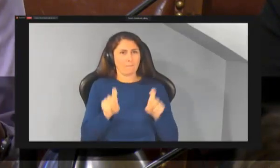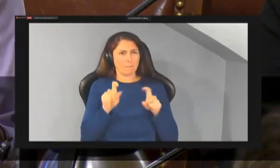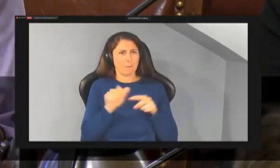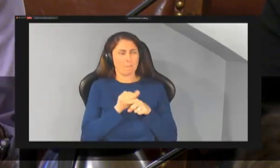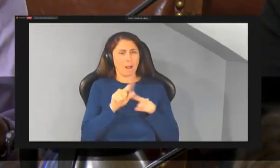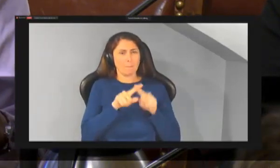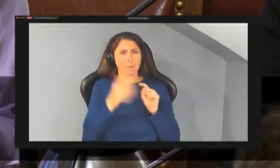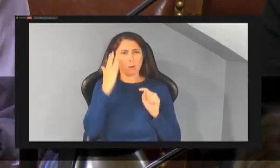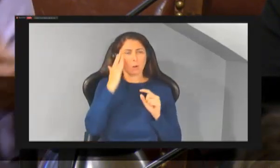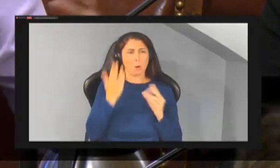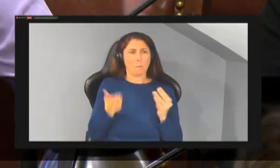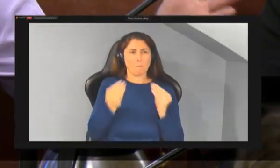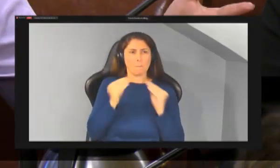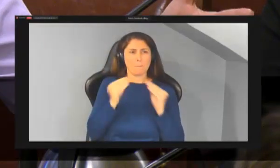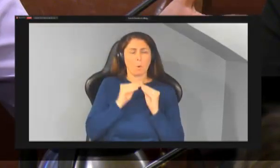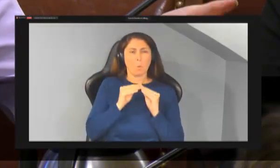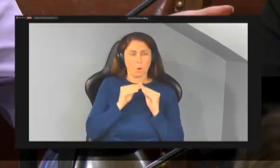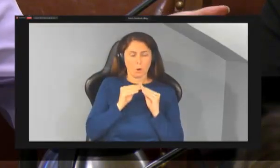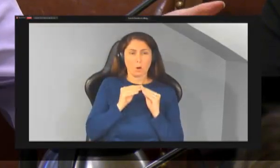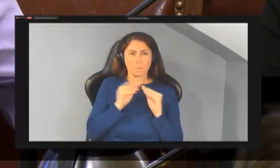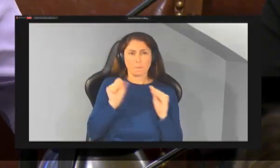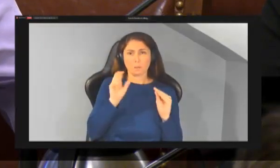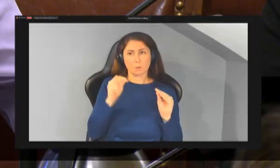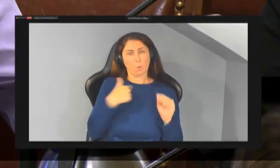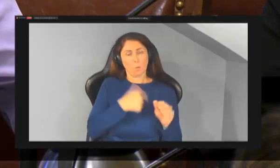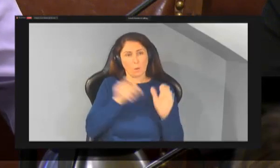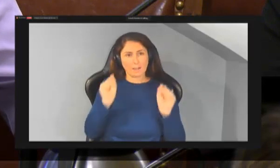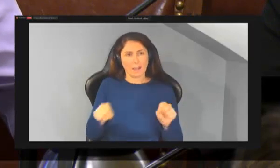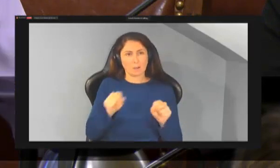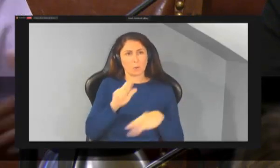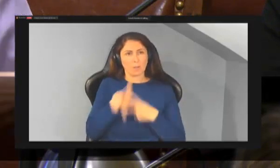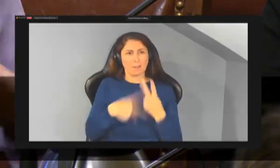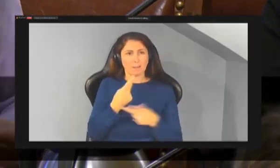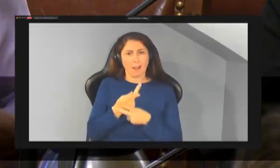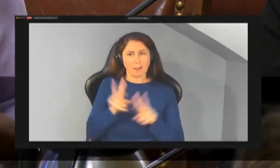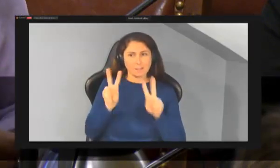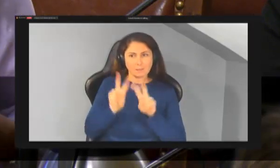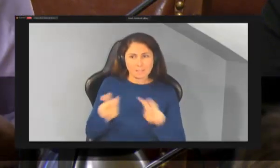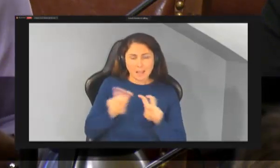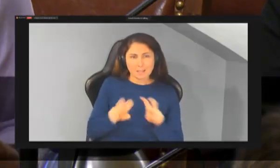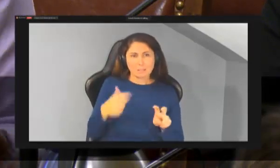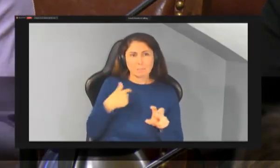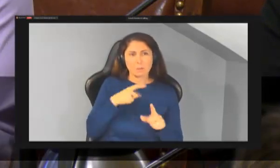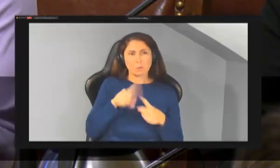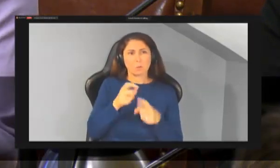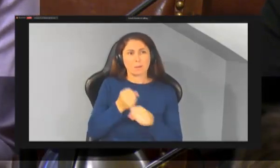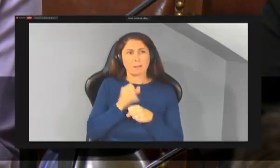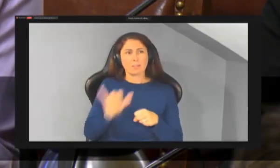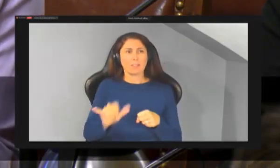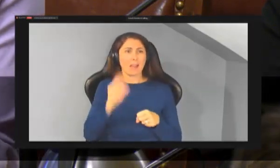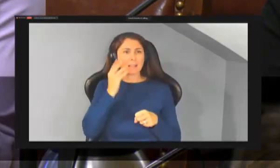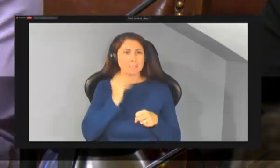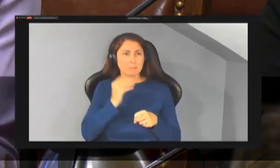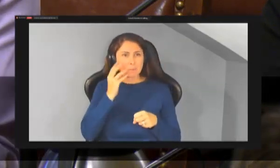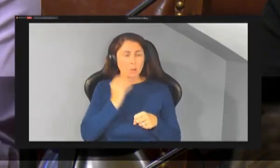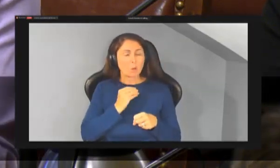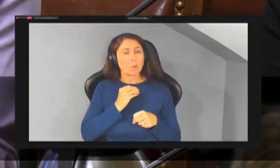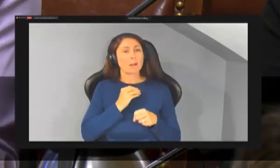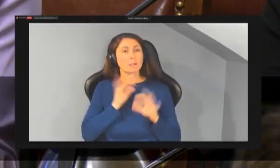enough of a pilot, so that we can do the kinds of assessments that we need to do to get the experience under our belt, to be able to do the